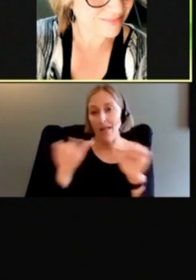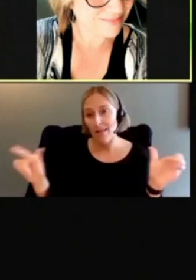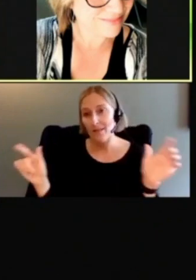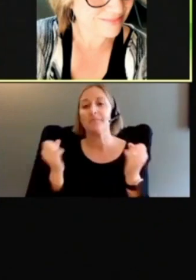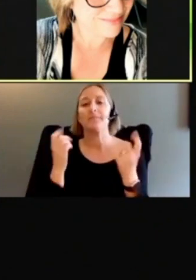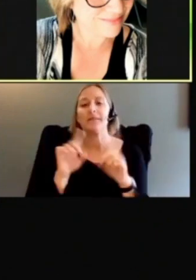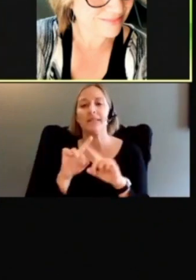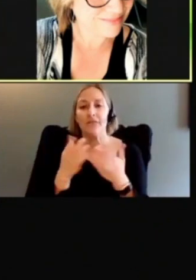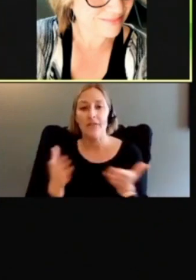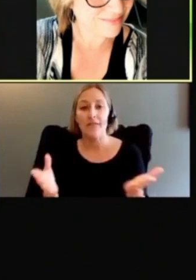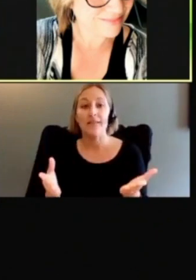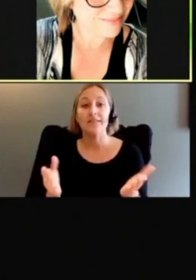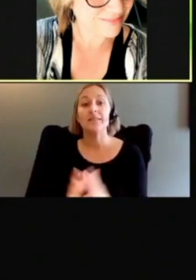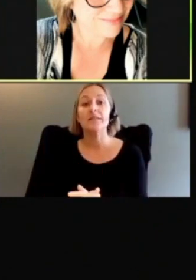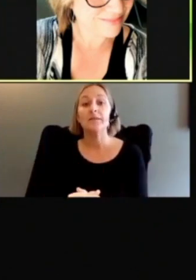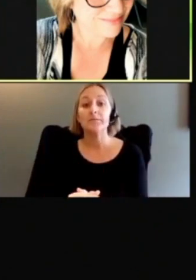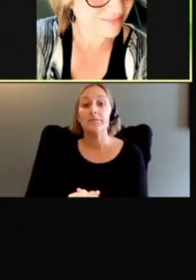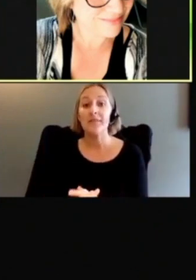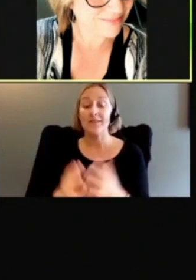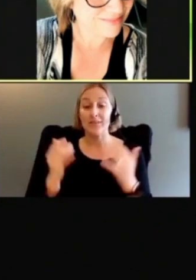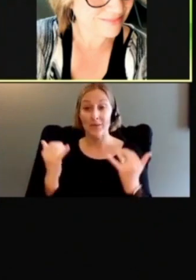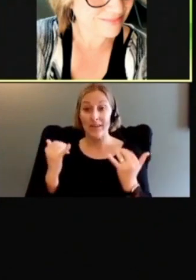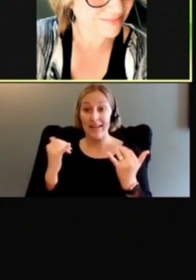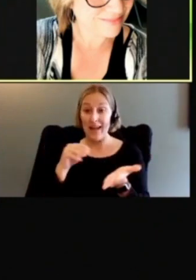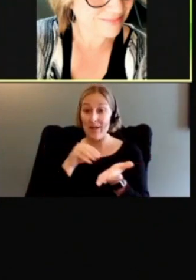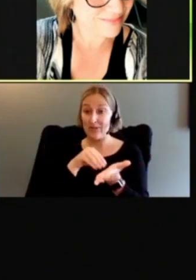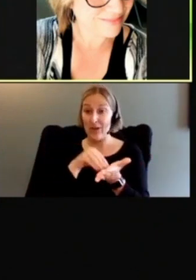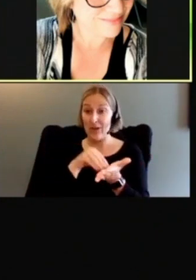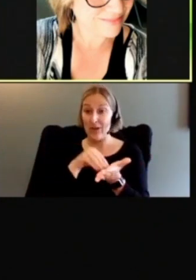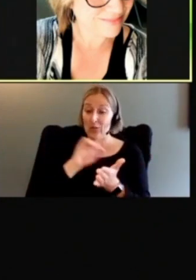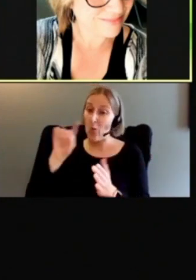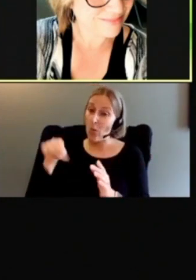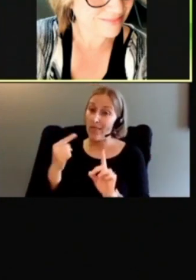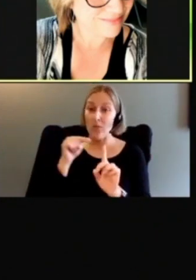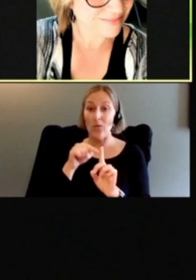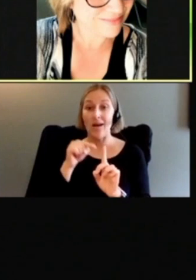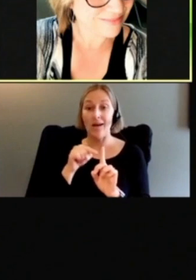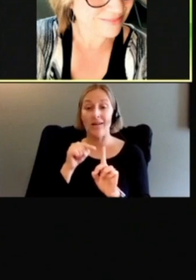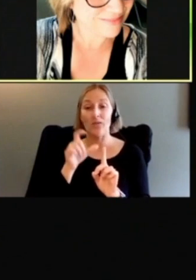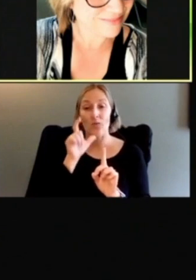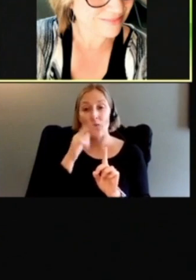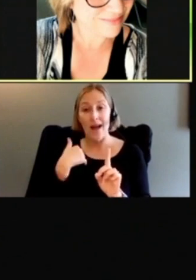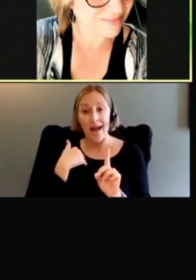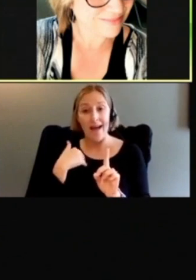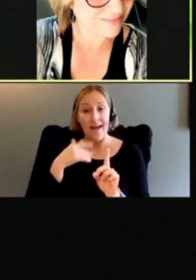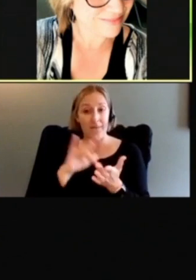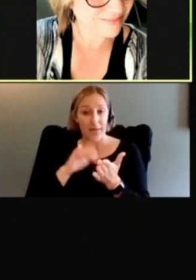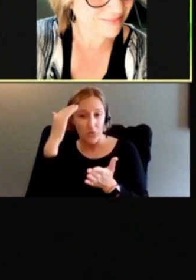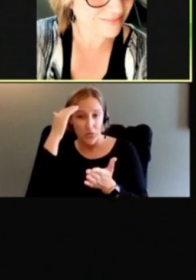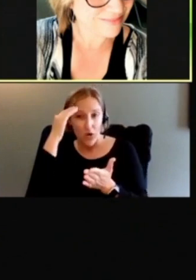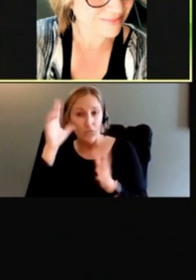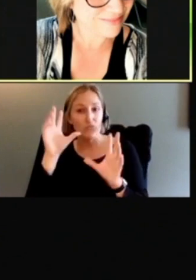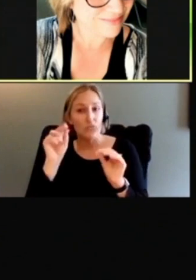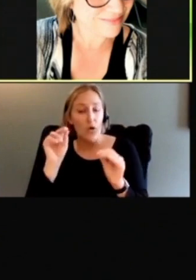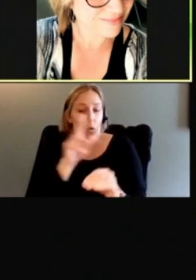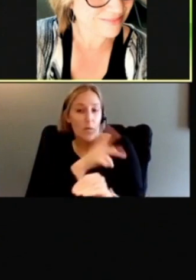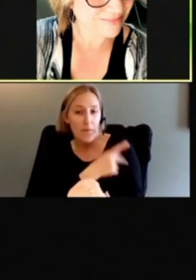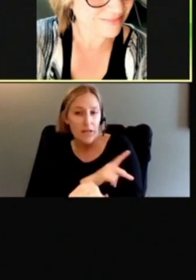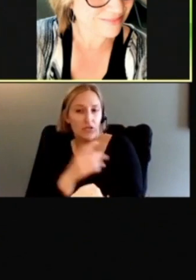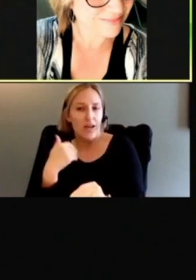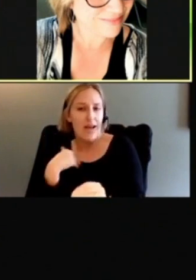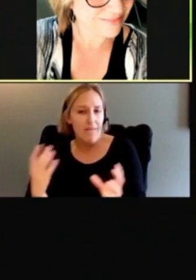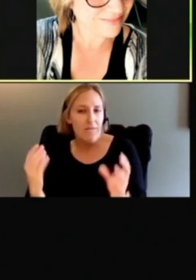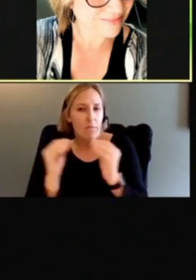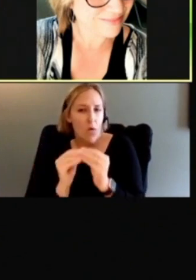So no longer is the physician the sole gatekeeper for medical knowledge. Patients have more and more health information at